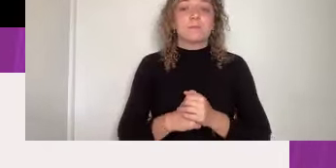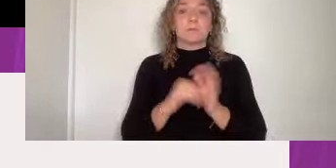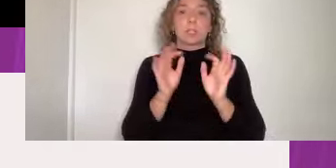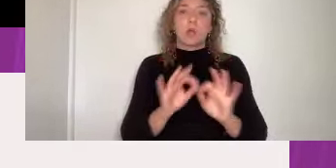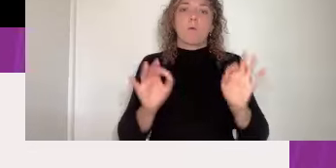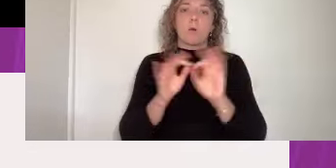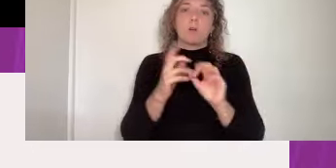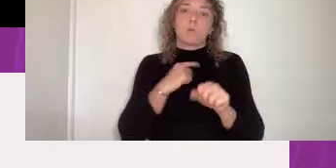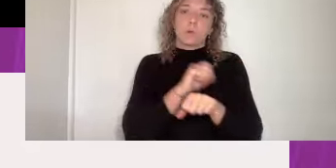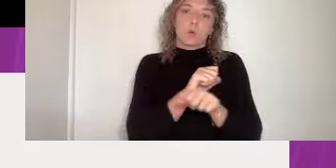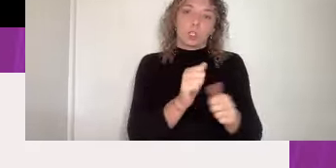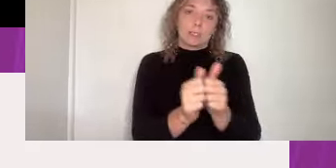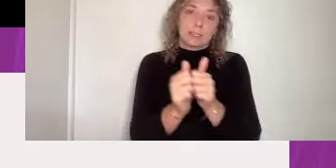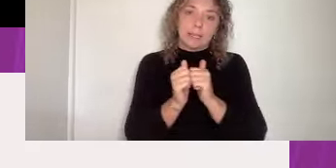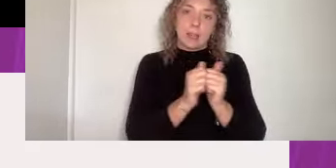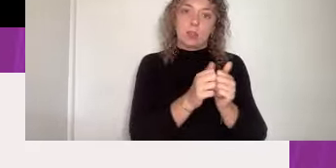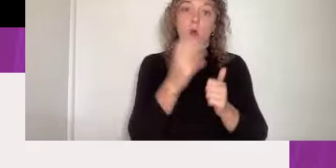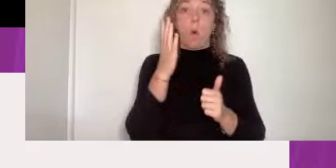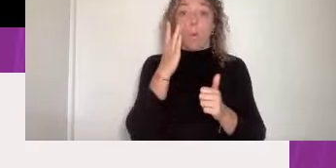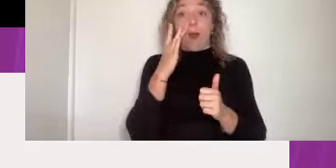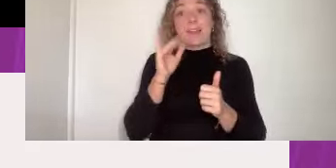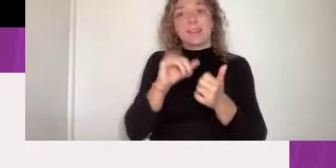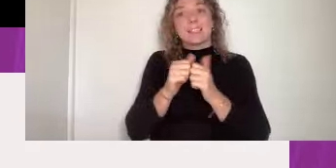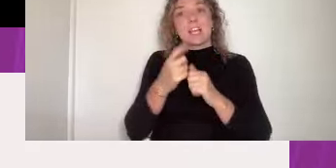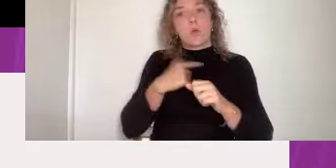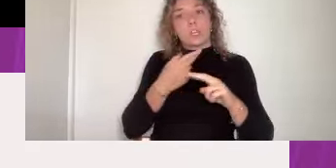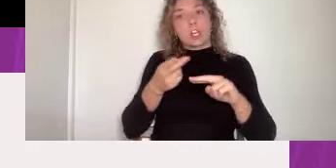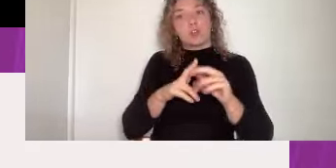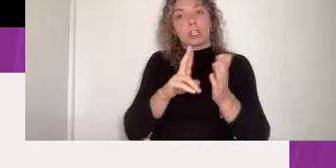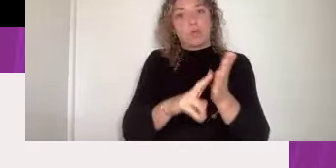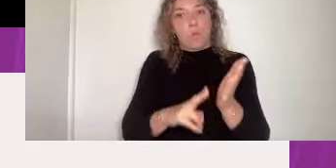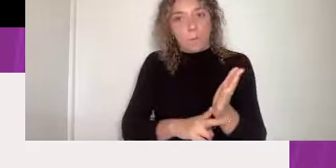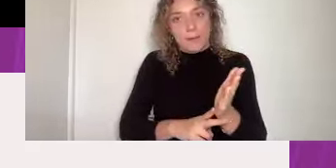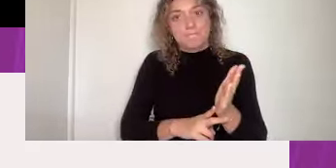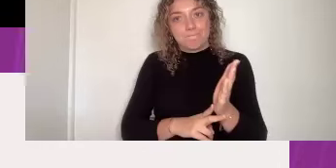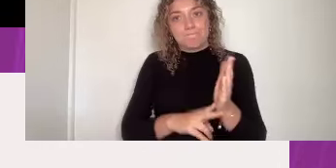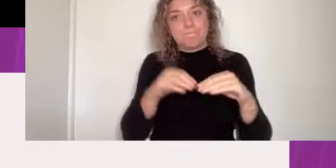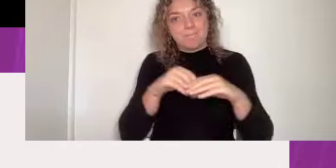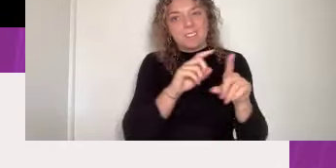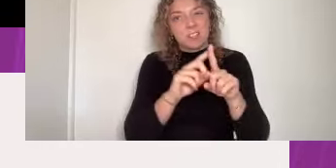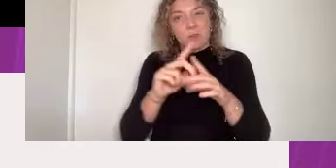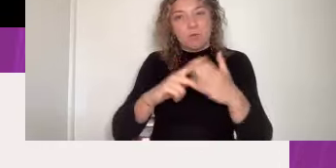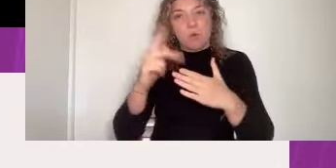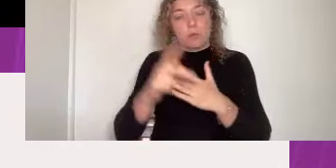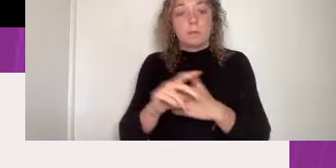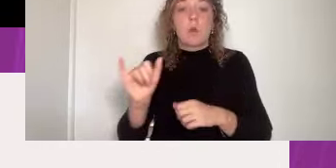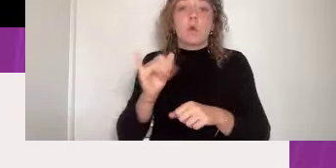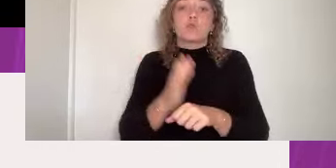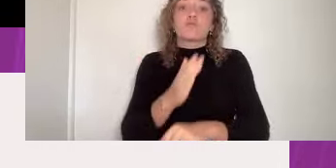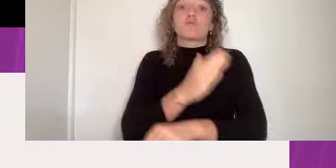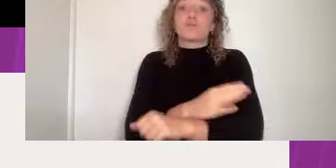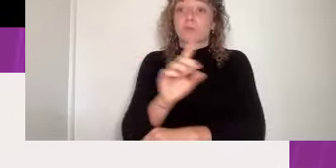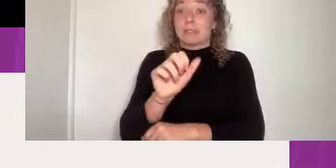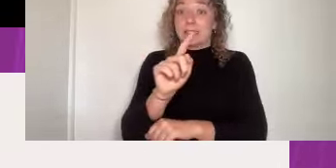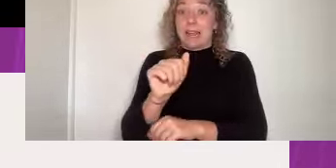all working together because that is how we increase enrollment. Also, improving data collection, of